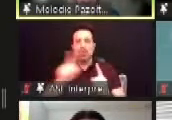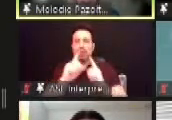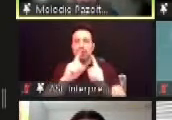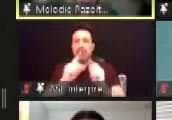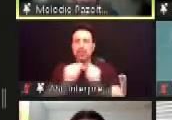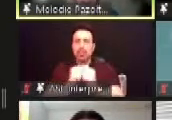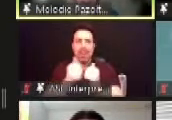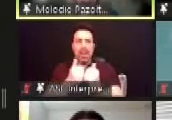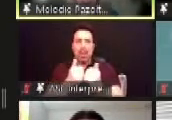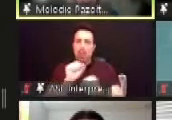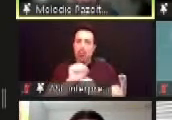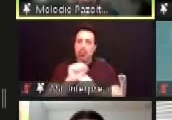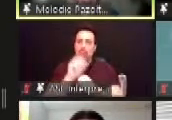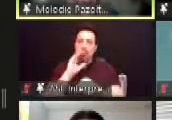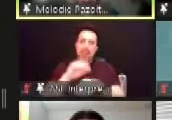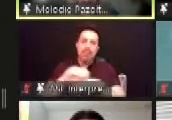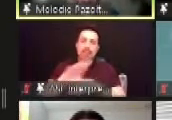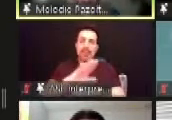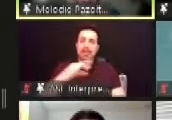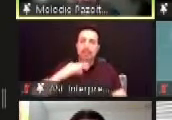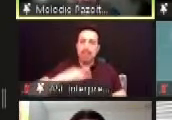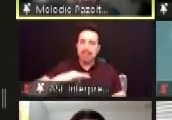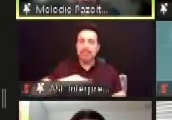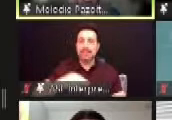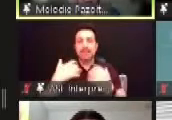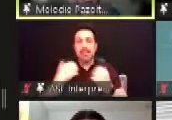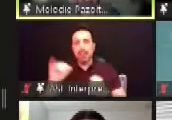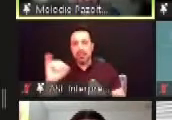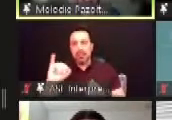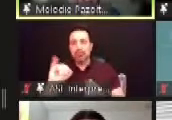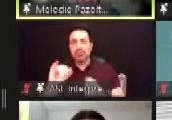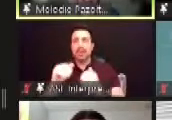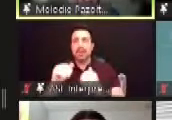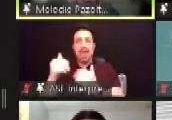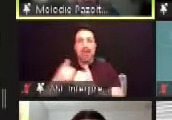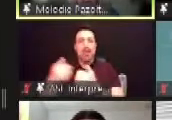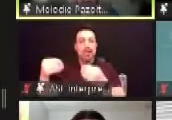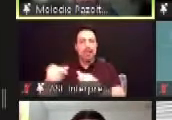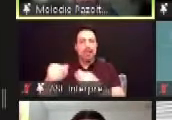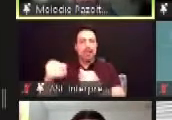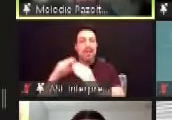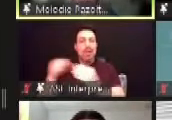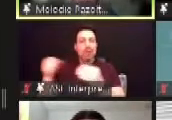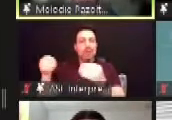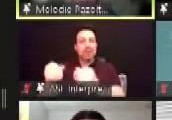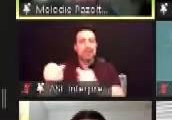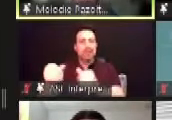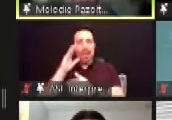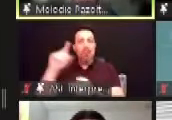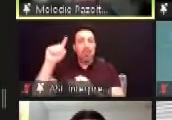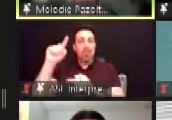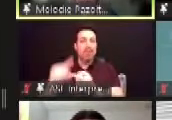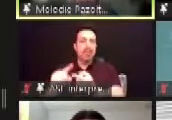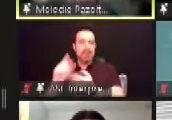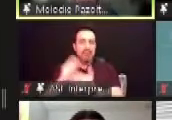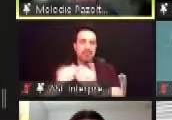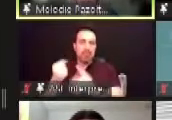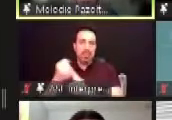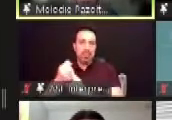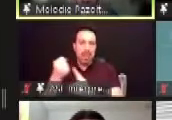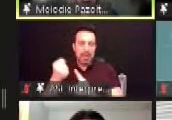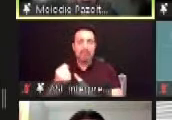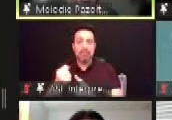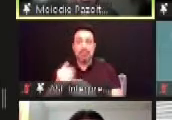how working would affect their benefits, her health insurance, and her housing subsidies, and how she would mitigate some of those impacts.